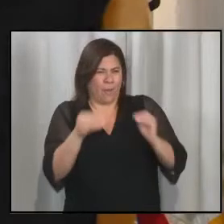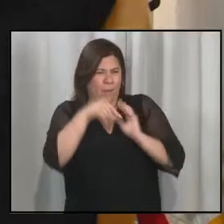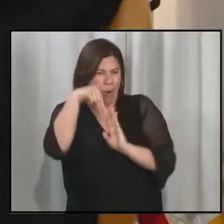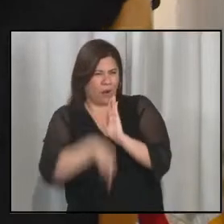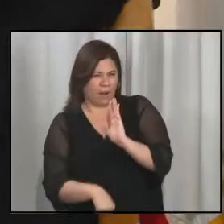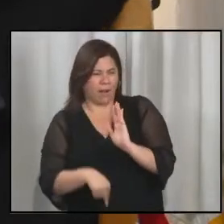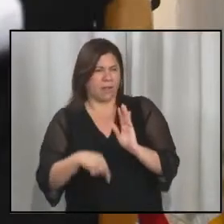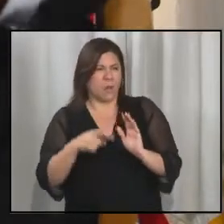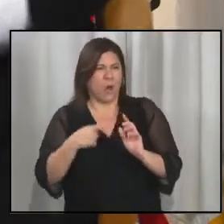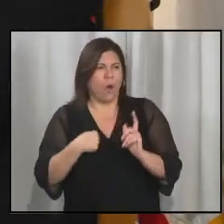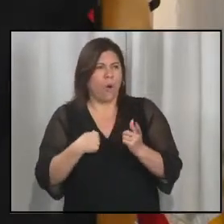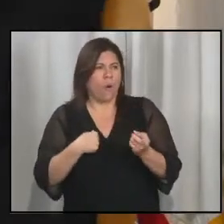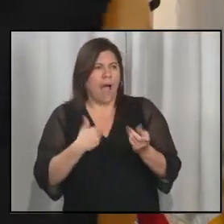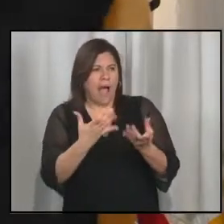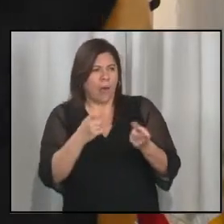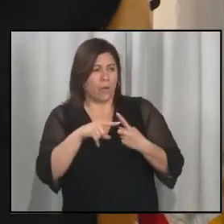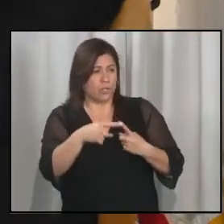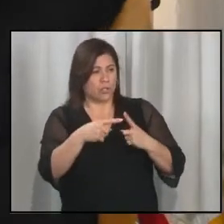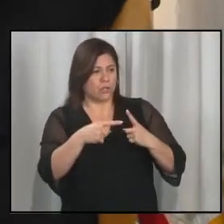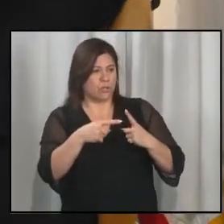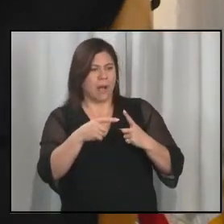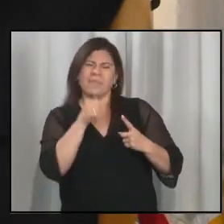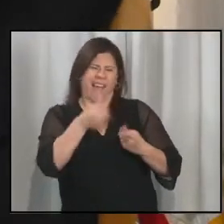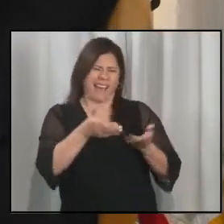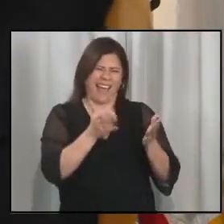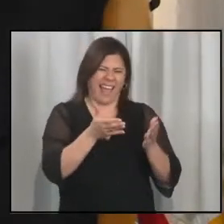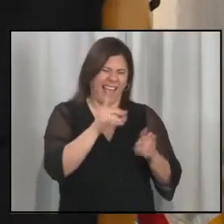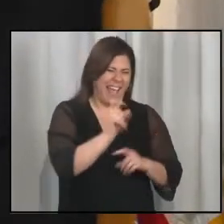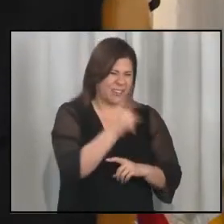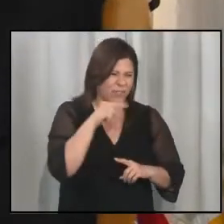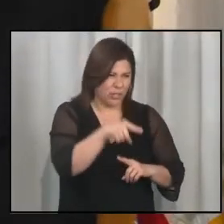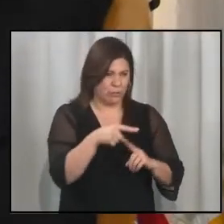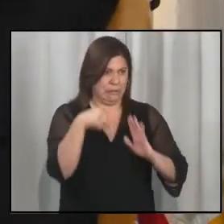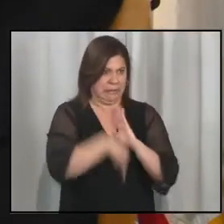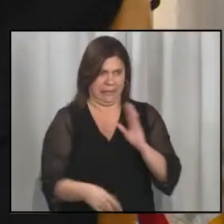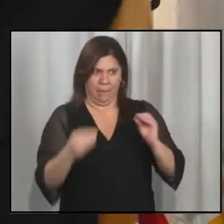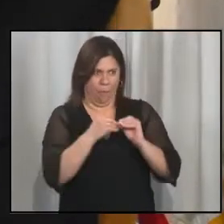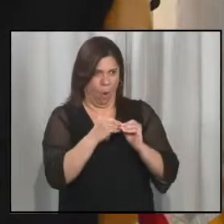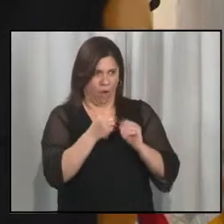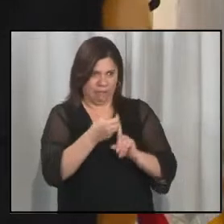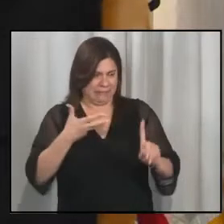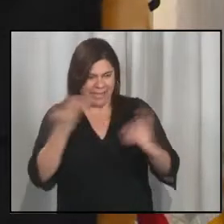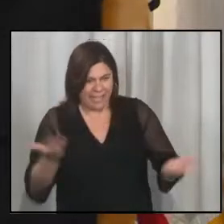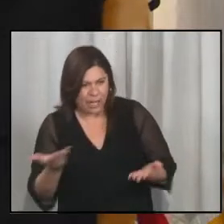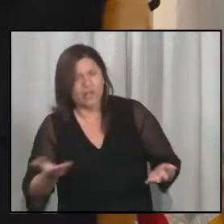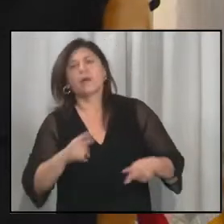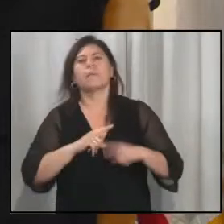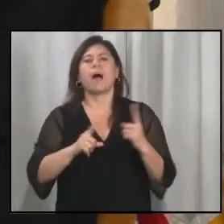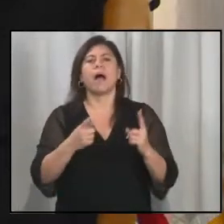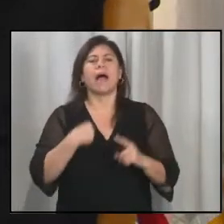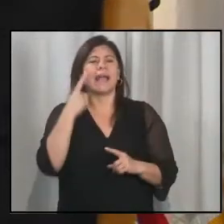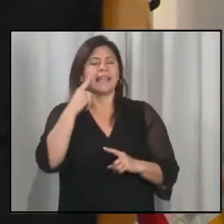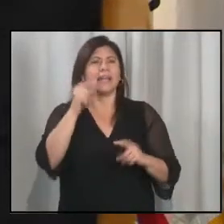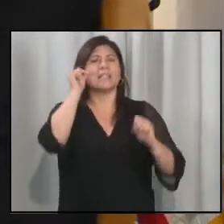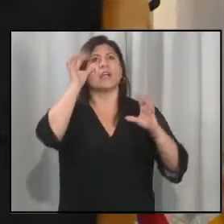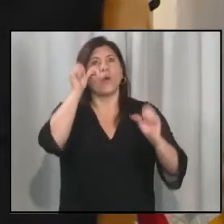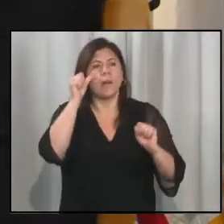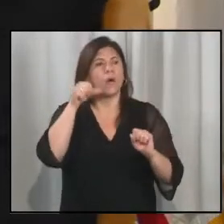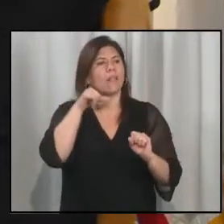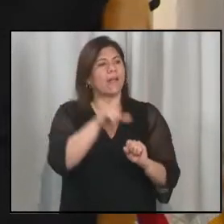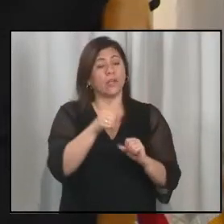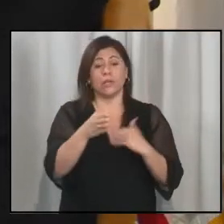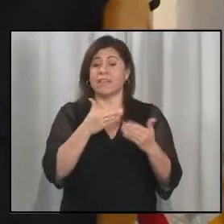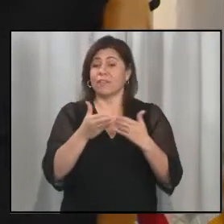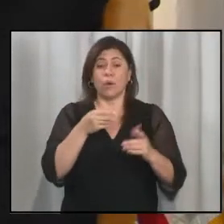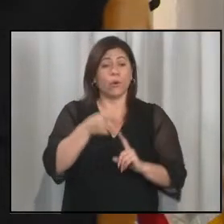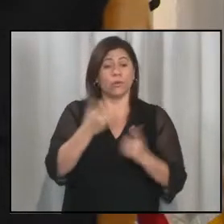more here in this forum. But I think it's incredible that even beyond retirement, you're still